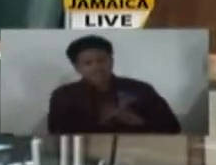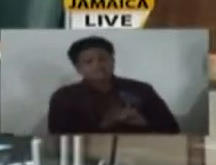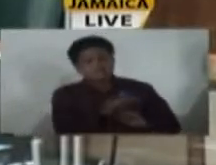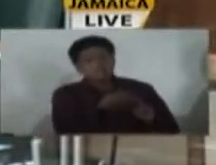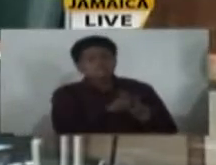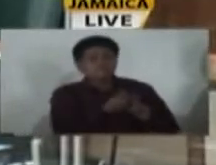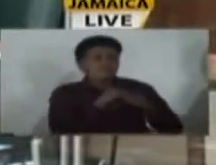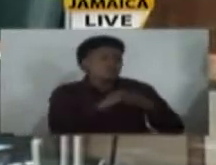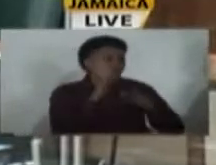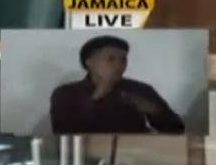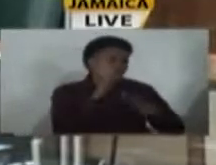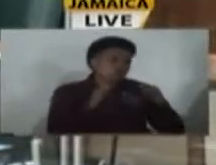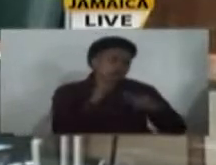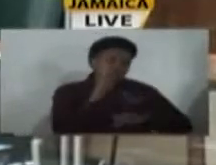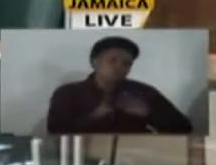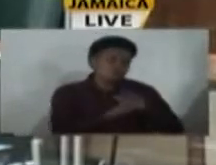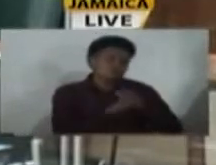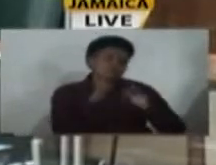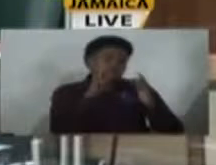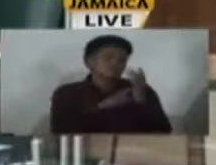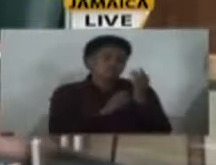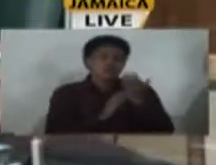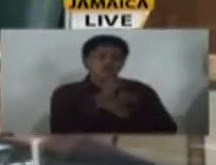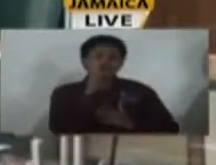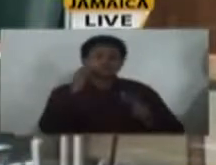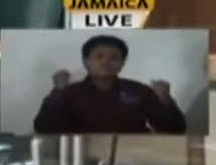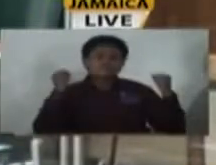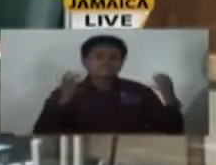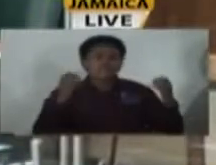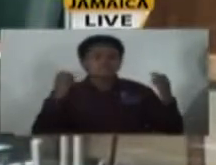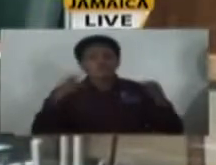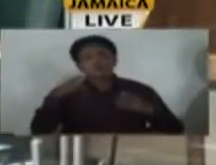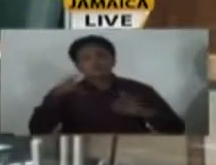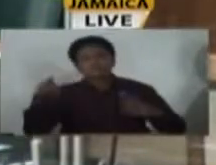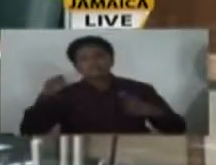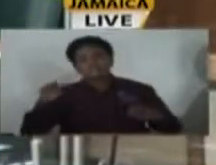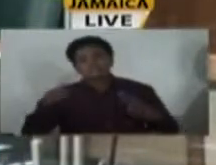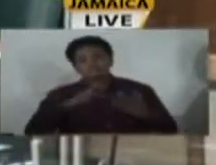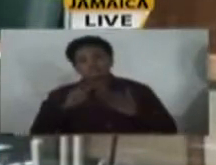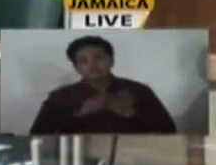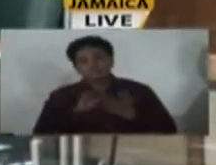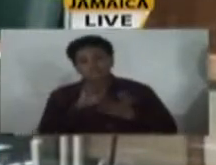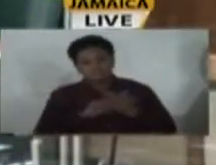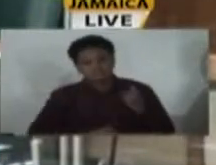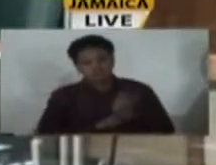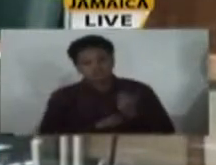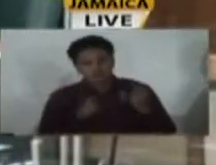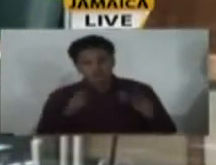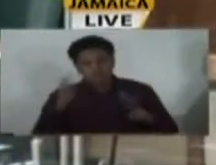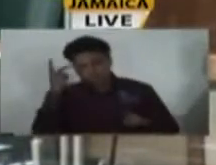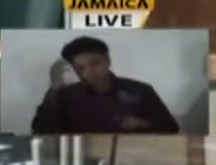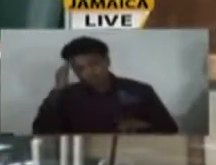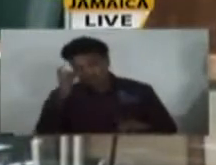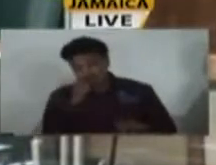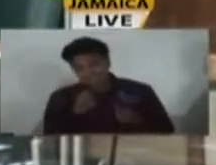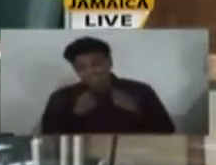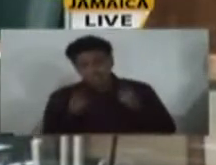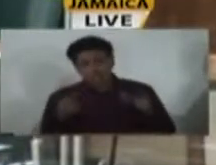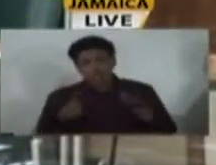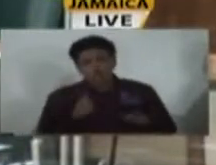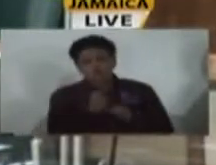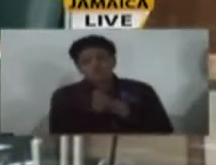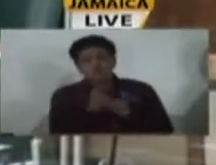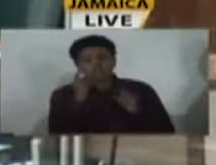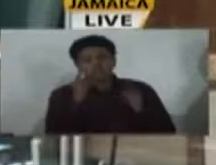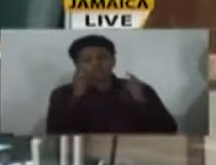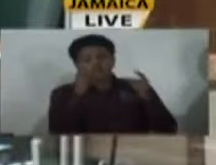in water, which will also be realized by several PPP projects. And as the Prime Minister has announced, we are working towards having